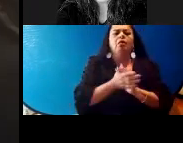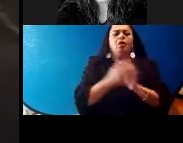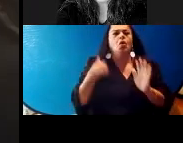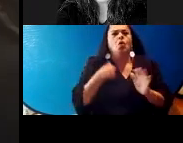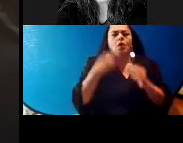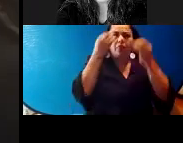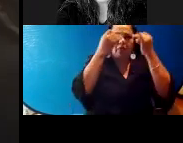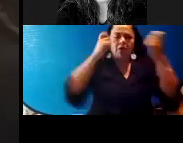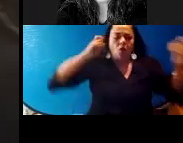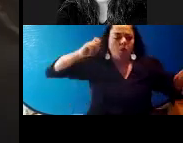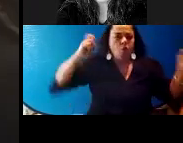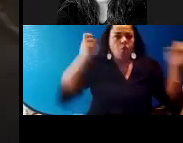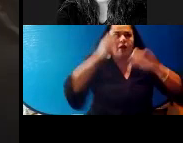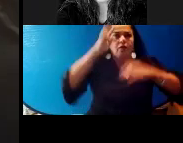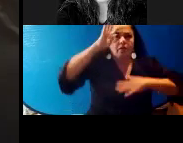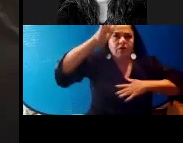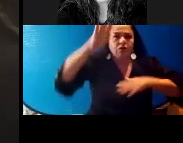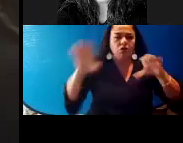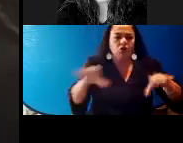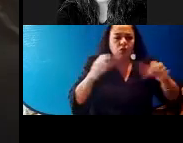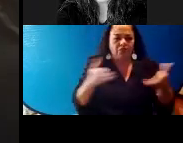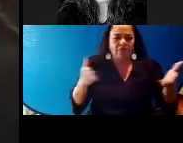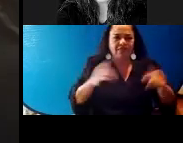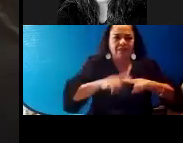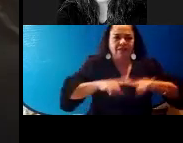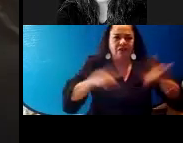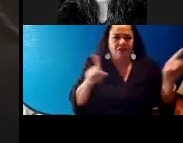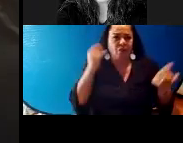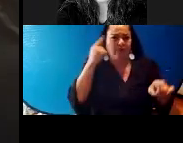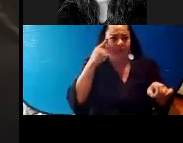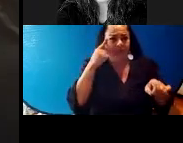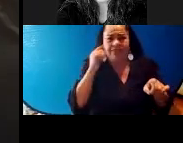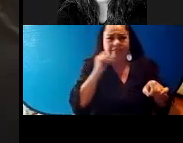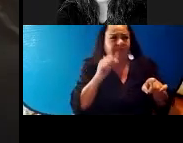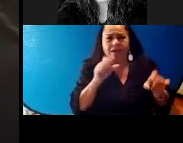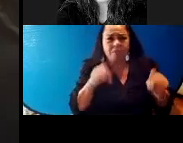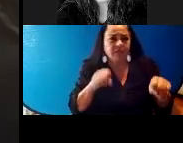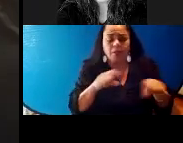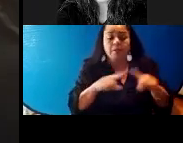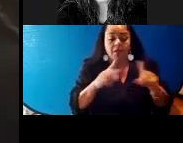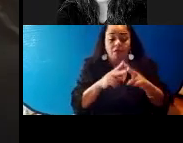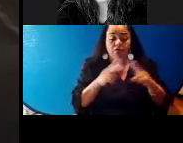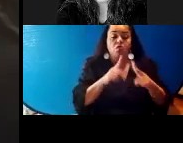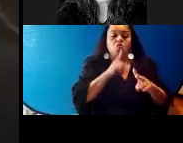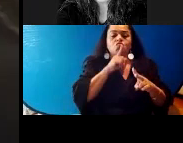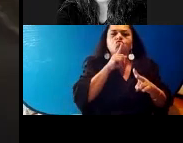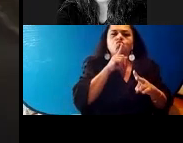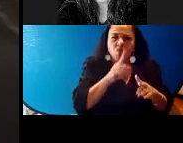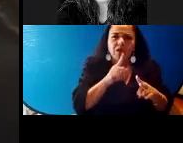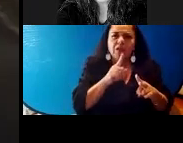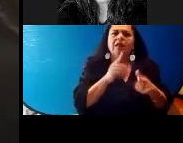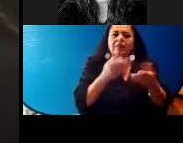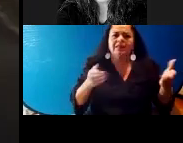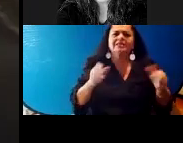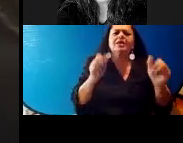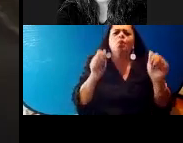about radical imagination and doing things so differently as if they're impossible. And yet these are some very real, tangible efforts that are happening